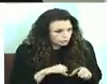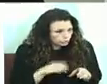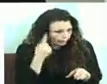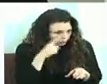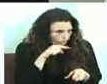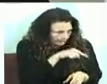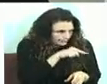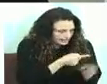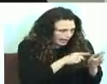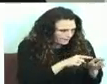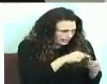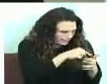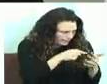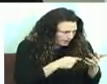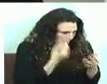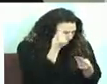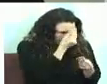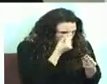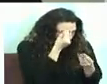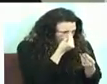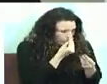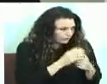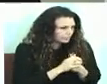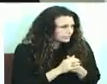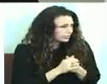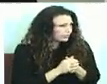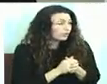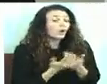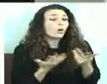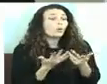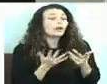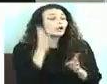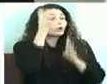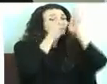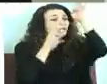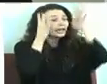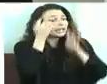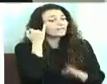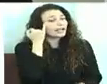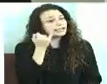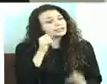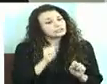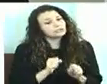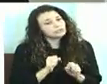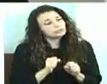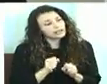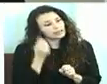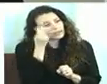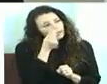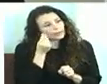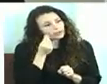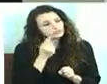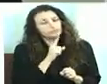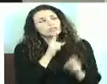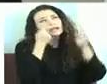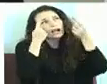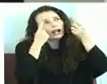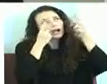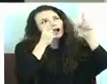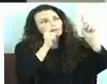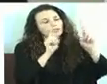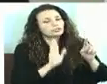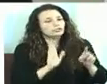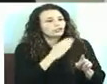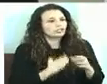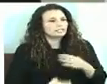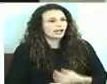whatever that might be? What are some of the creative ideas you can think of to accomplish the desires of your